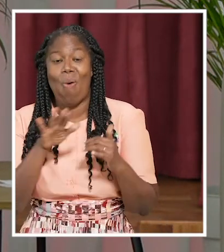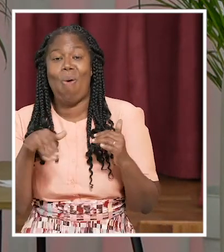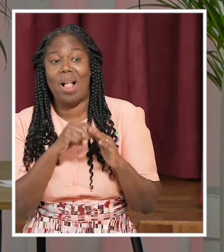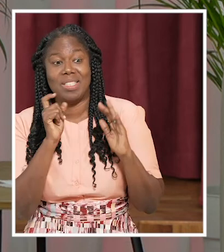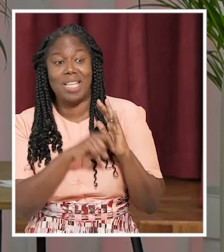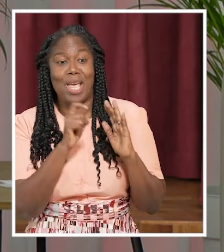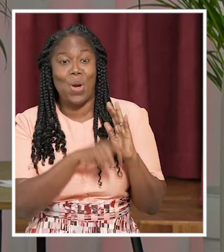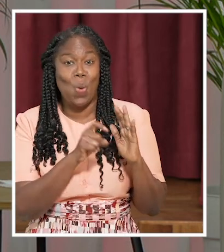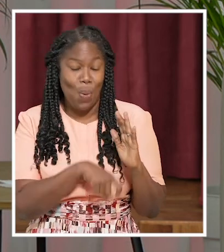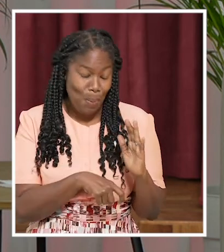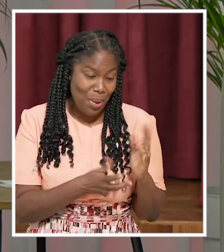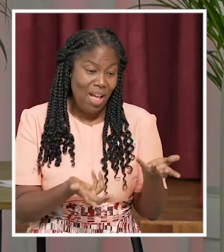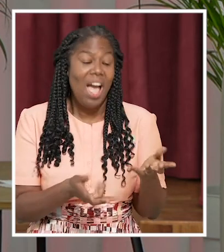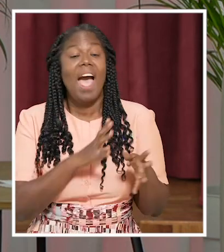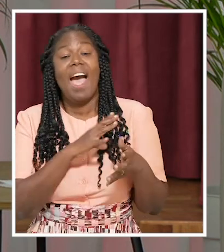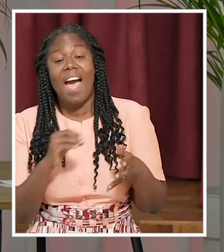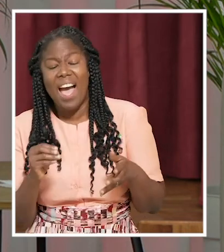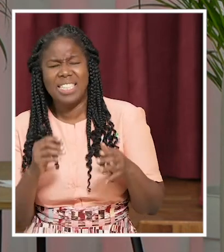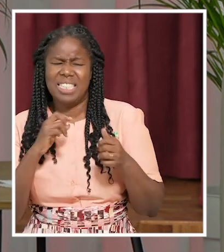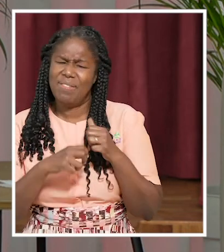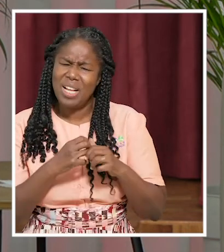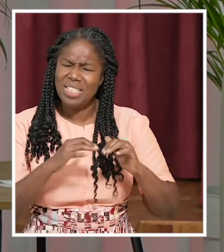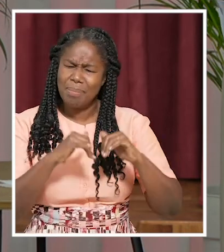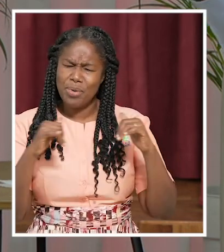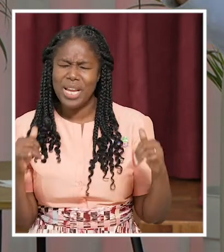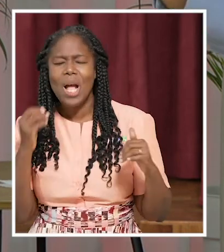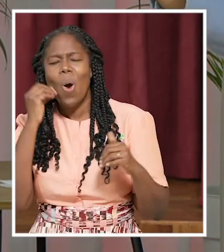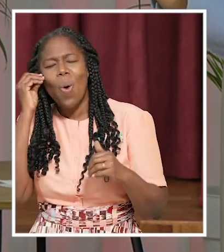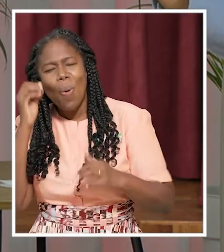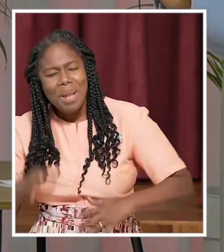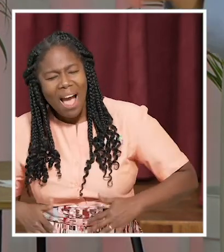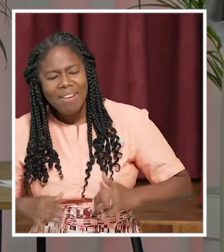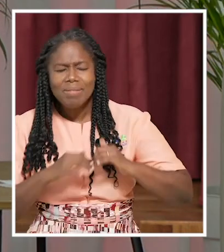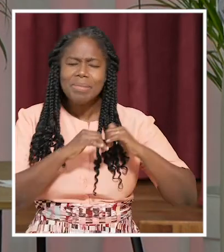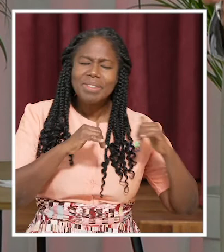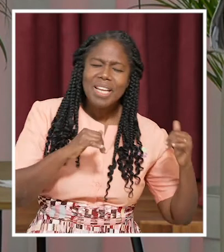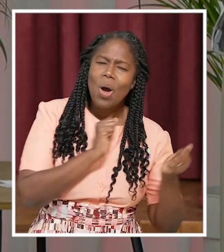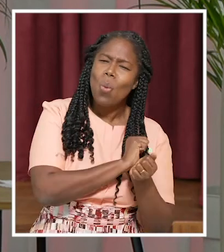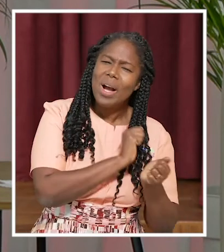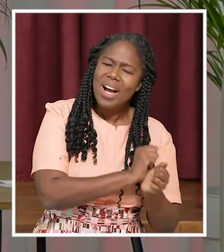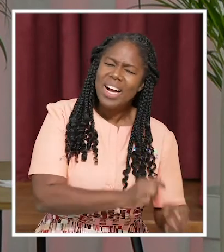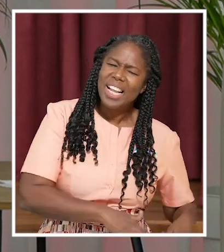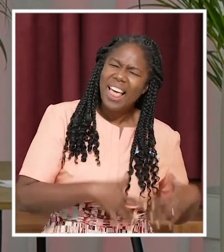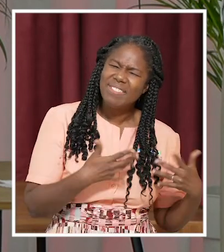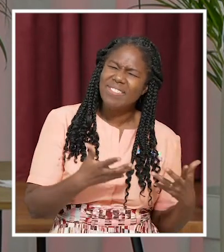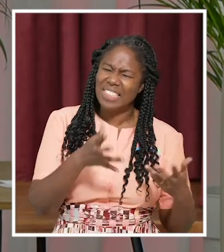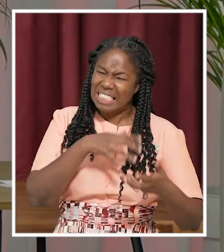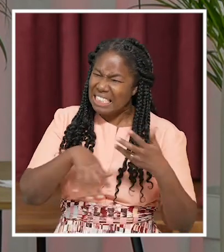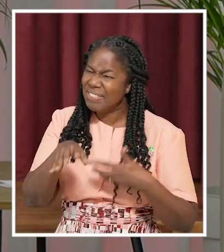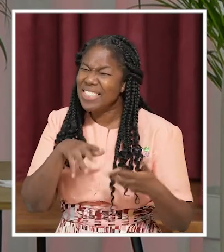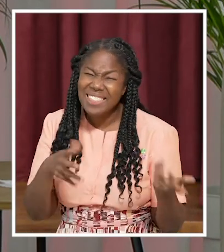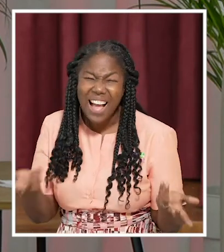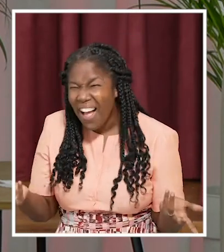of coffee, they would have their breakfast, and then they start working one time. But then they sometimes work straight down to the end of the night, and then they get up in the morning and they do it again, and that becomes their